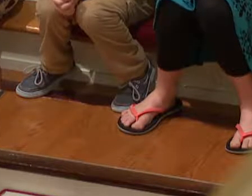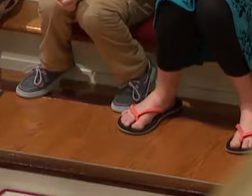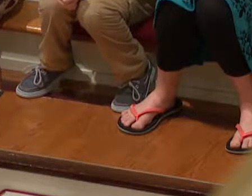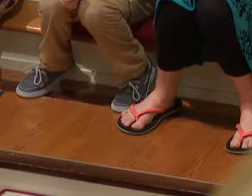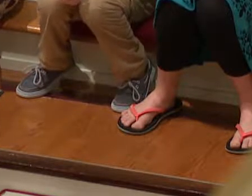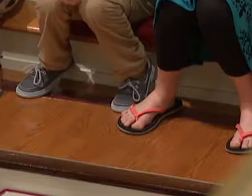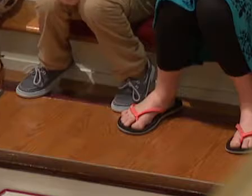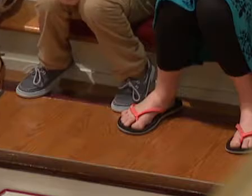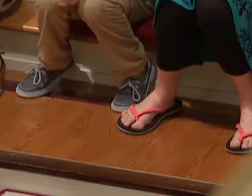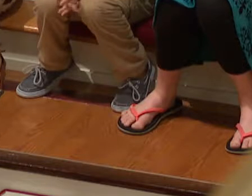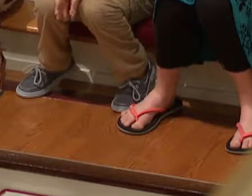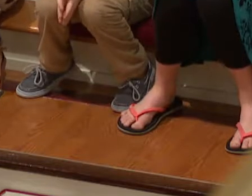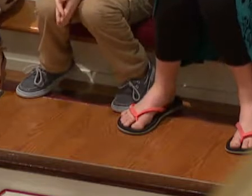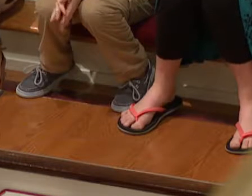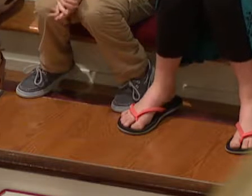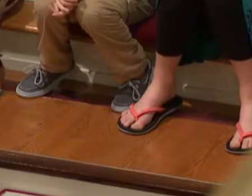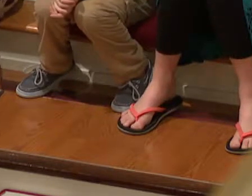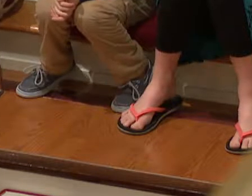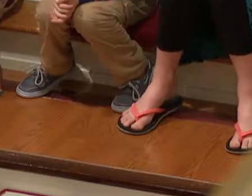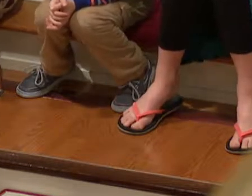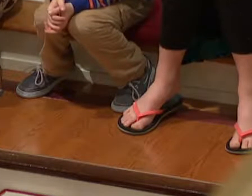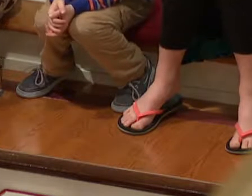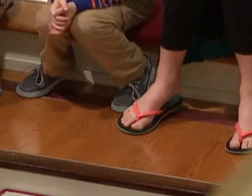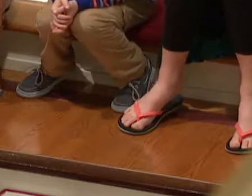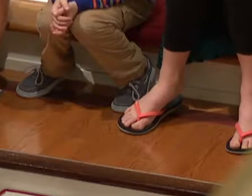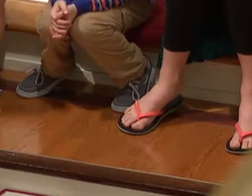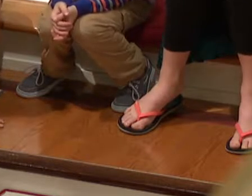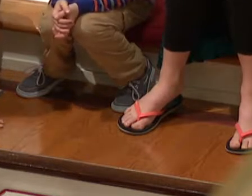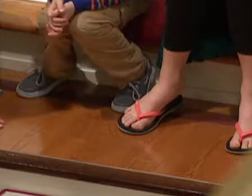And wake me with the morning light.